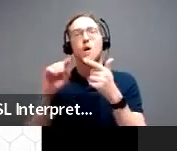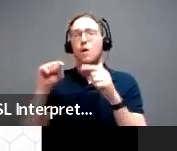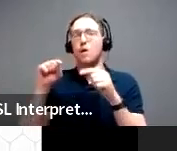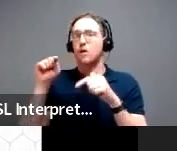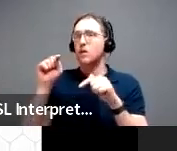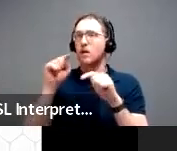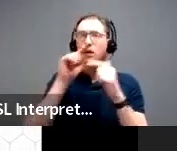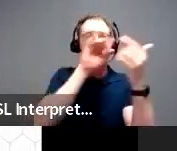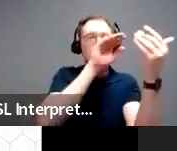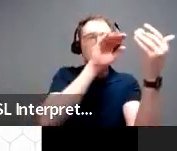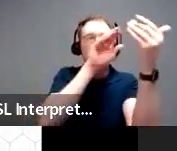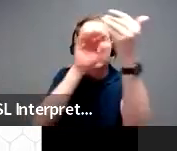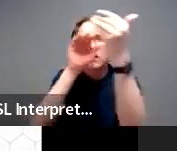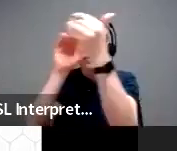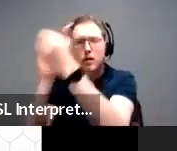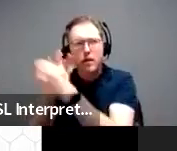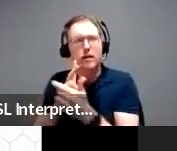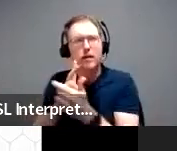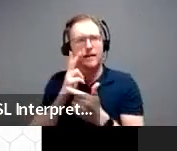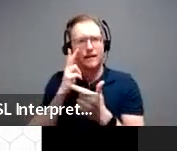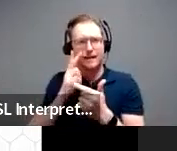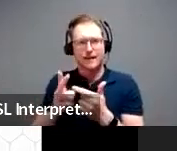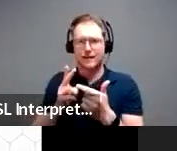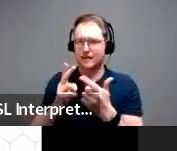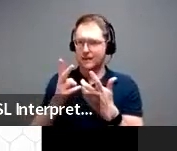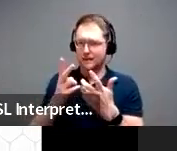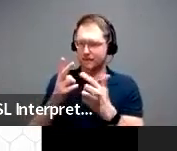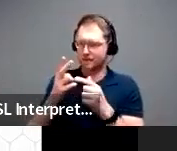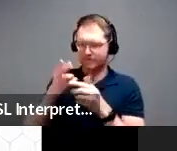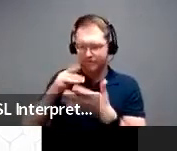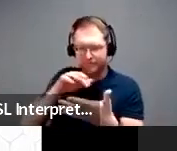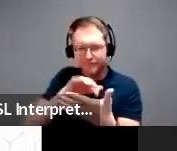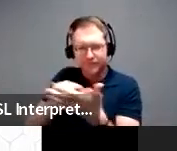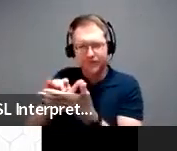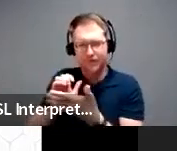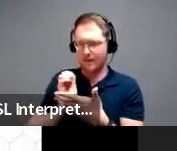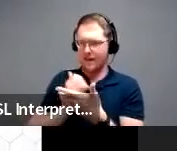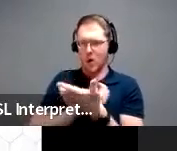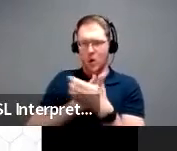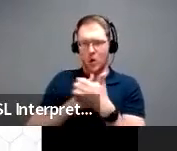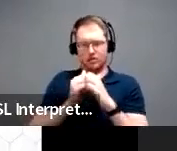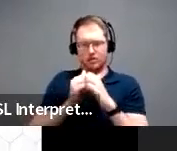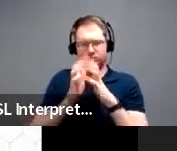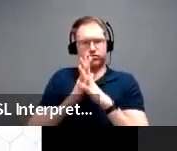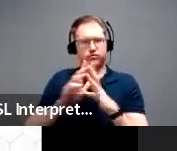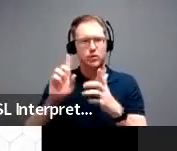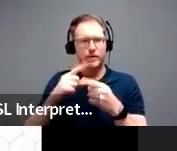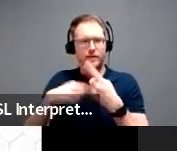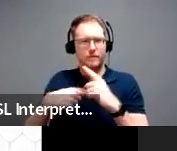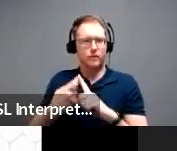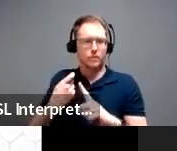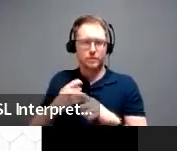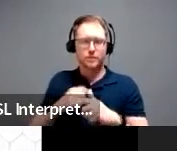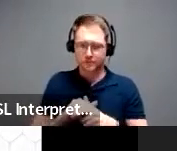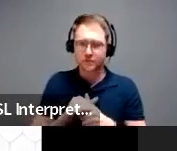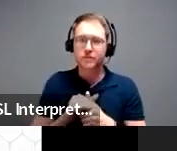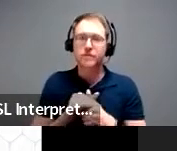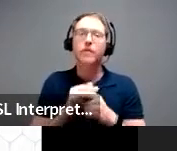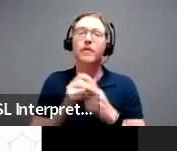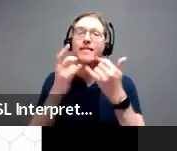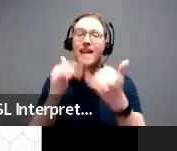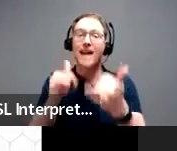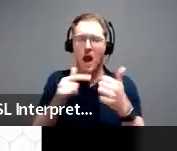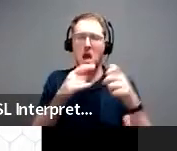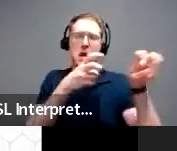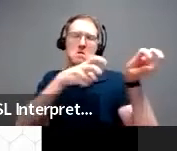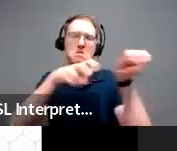these very young stars and planets forming. And when I hit the next button, we'll transfer into the infrared, where you'll be able